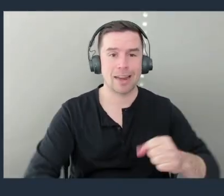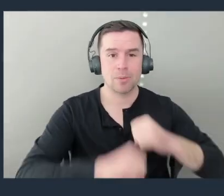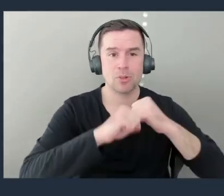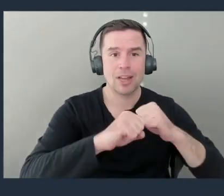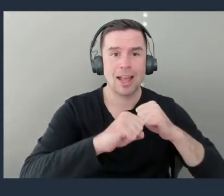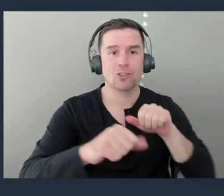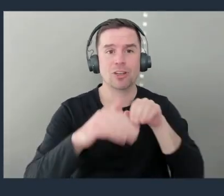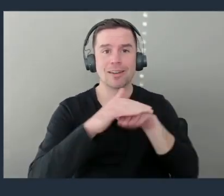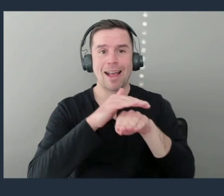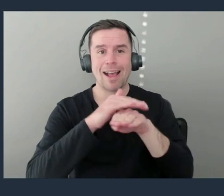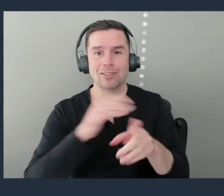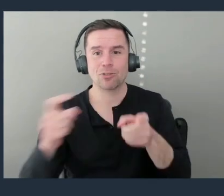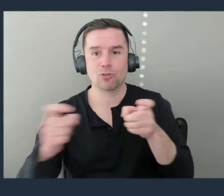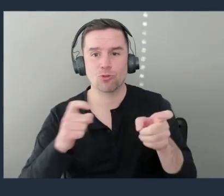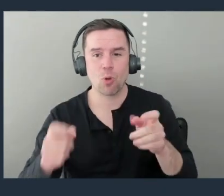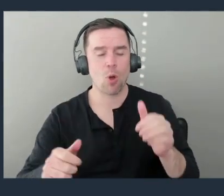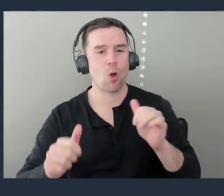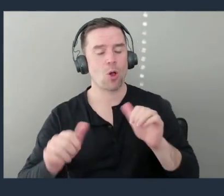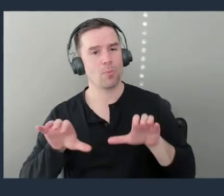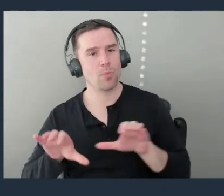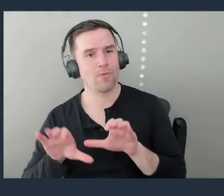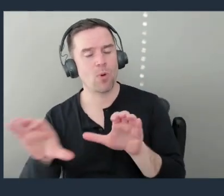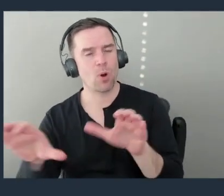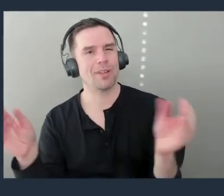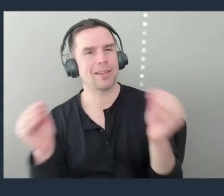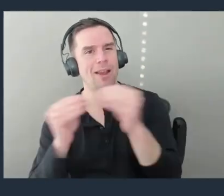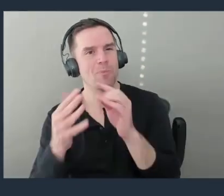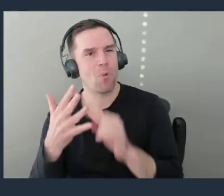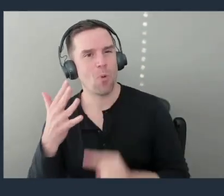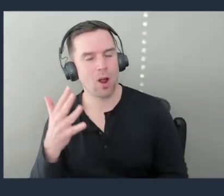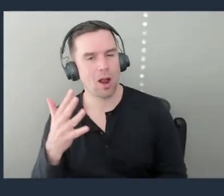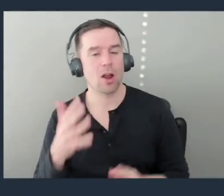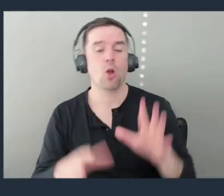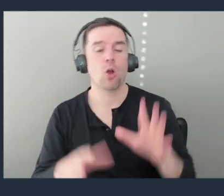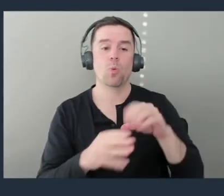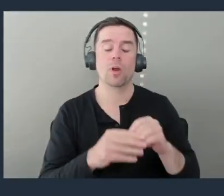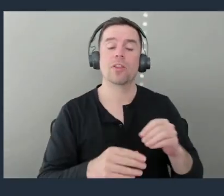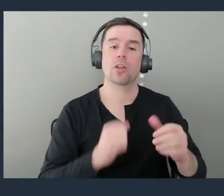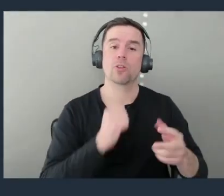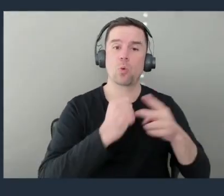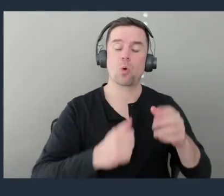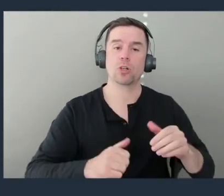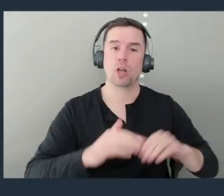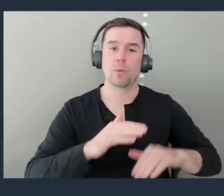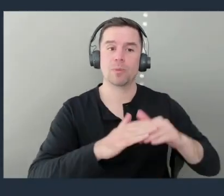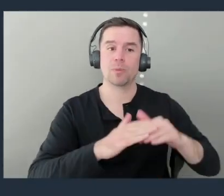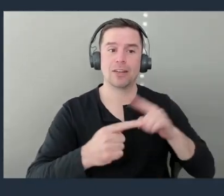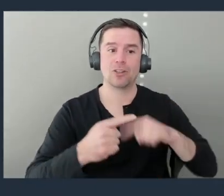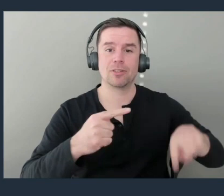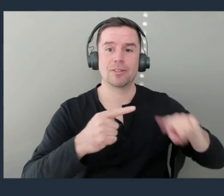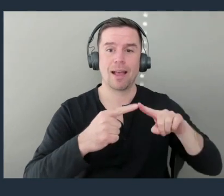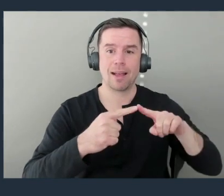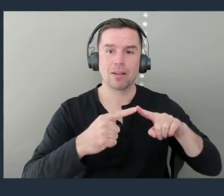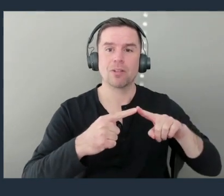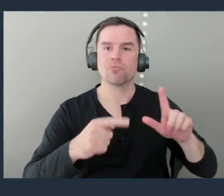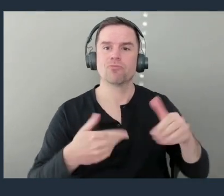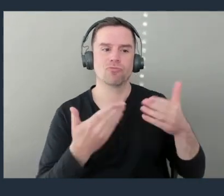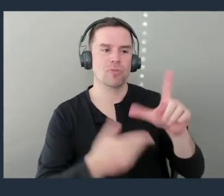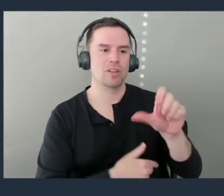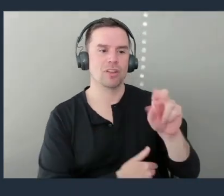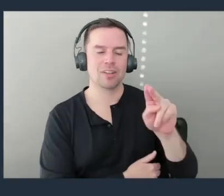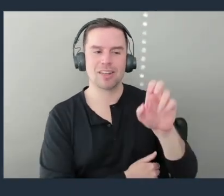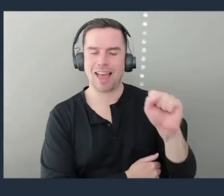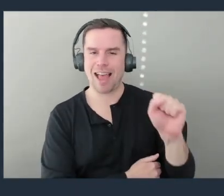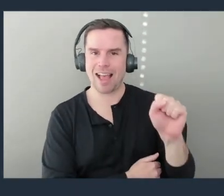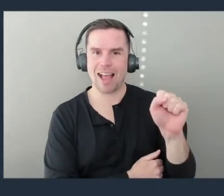and more. In the storage optimization cycle context, S3 Storage Lens is the recommended tool to